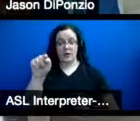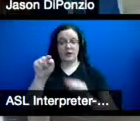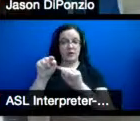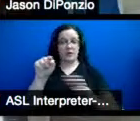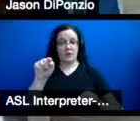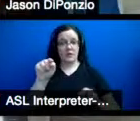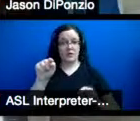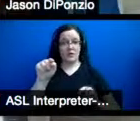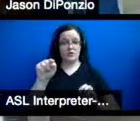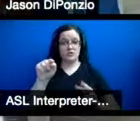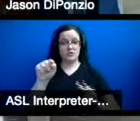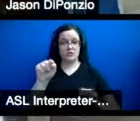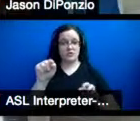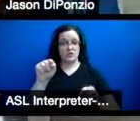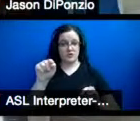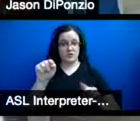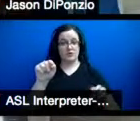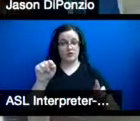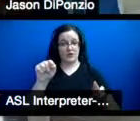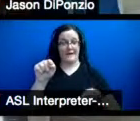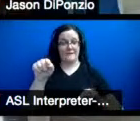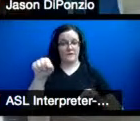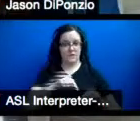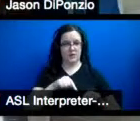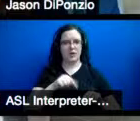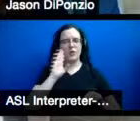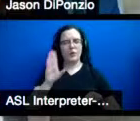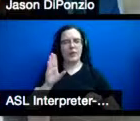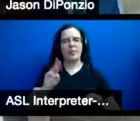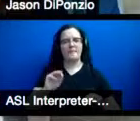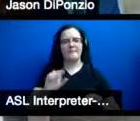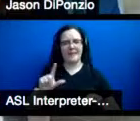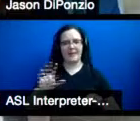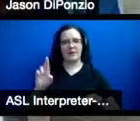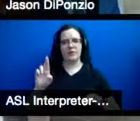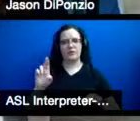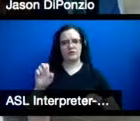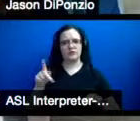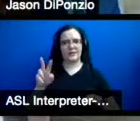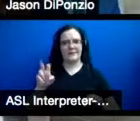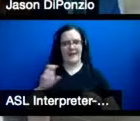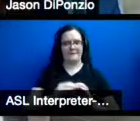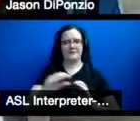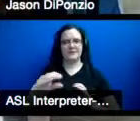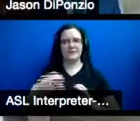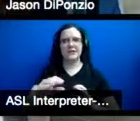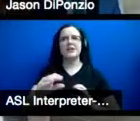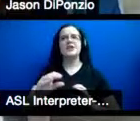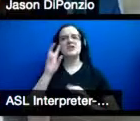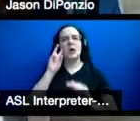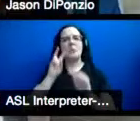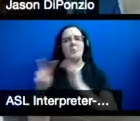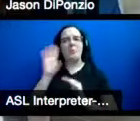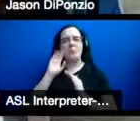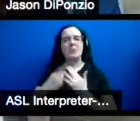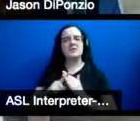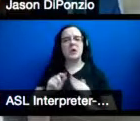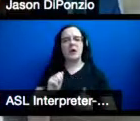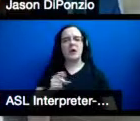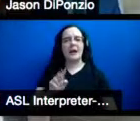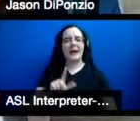south. Our tentative start date is April of 2022 with a tentative completion date of the late fall,